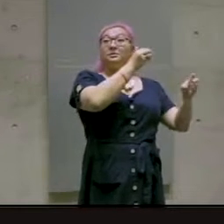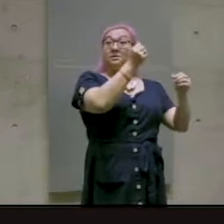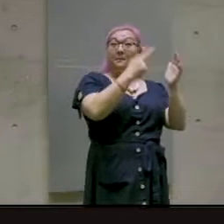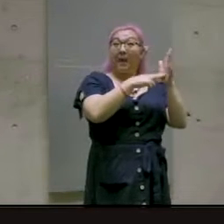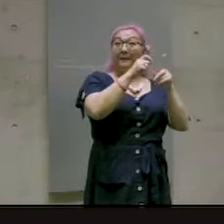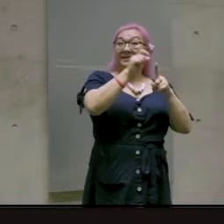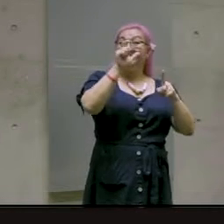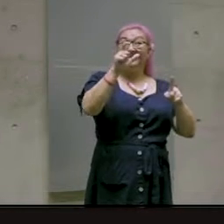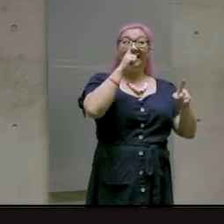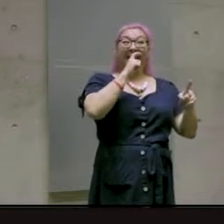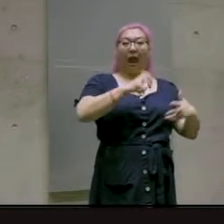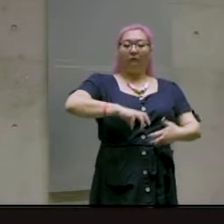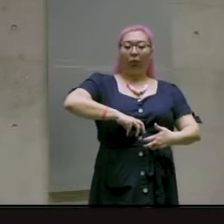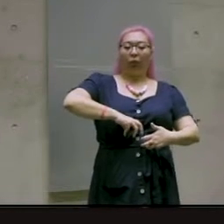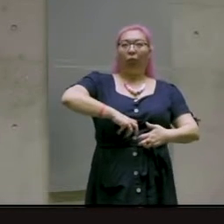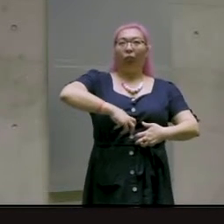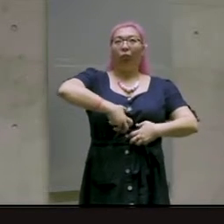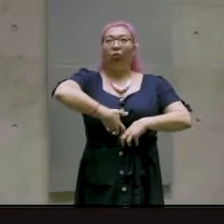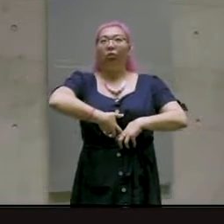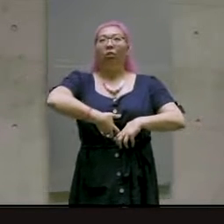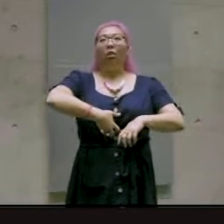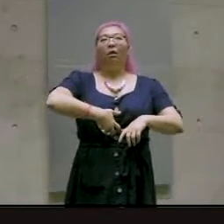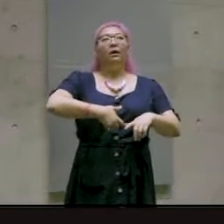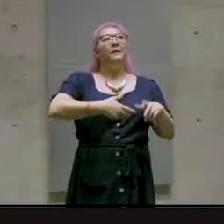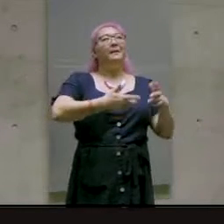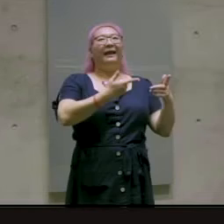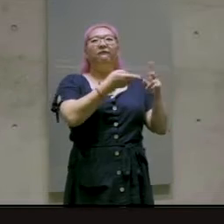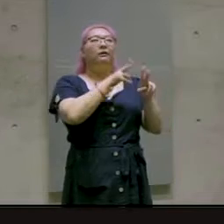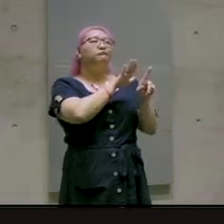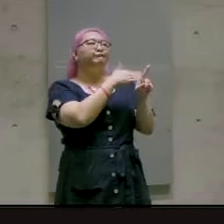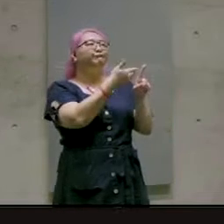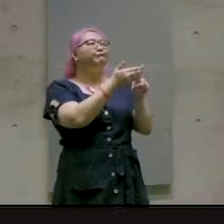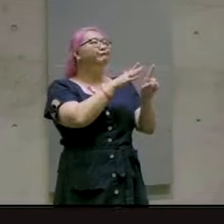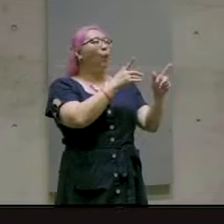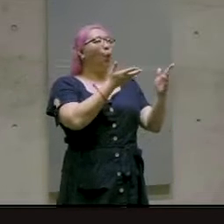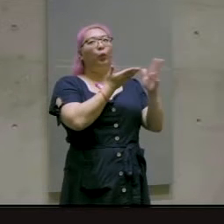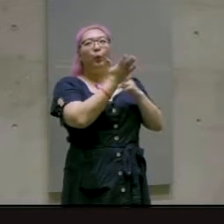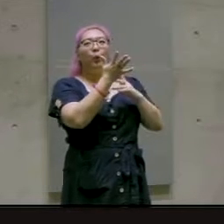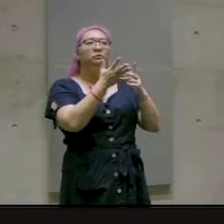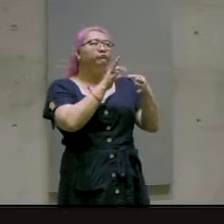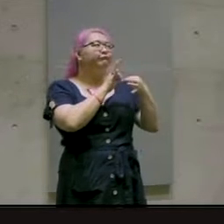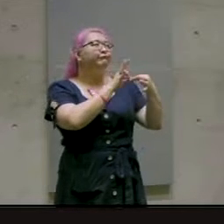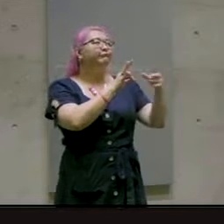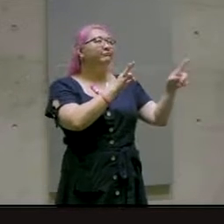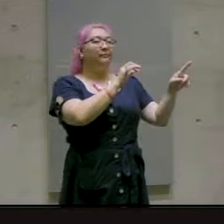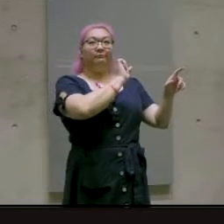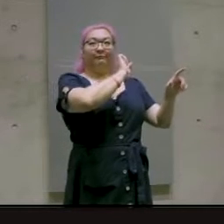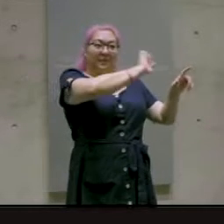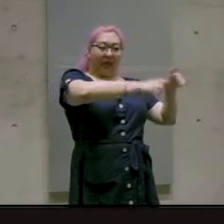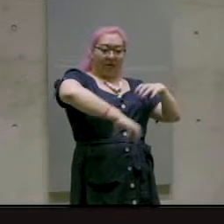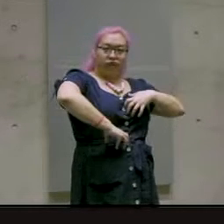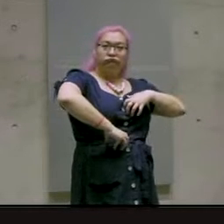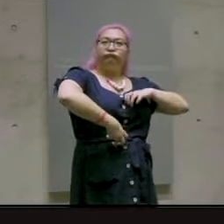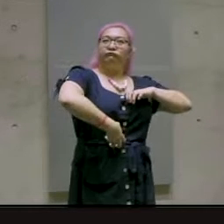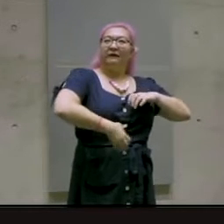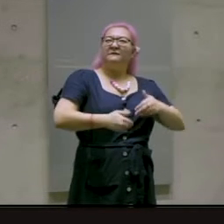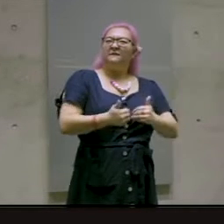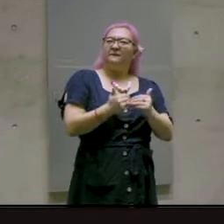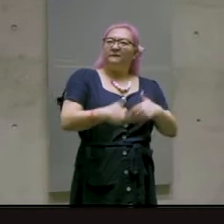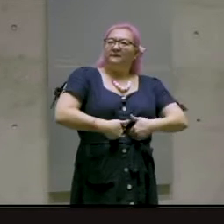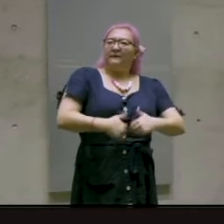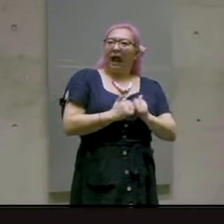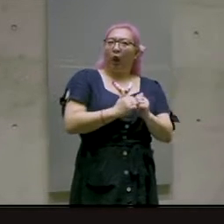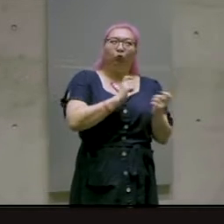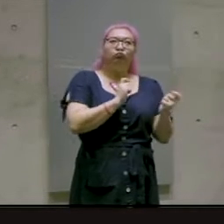preferred interactions might change as a result of kind of the narrative arcs they undergo. But kind of the basic design goal, and hopefully how it